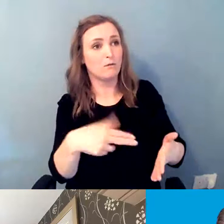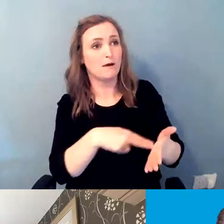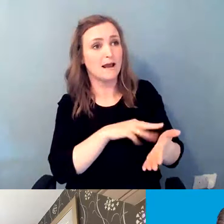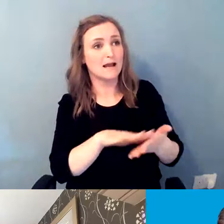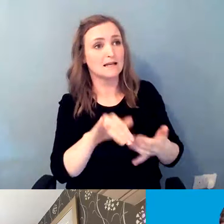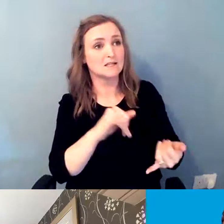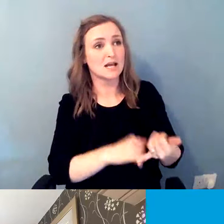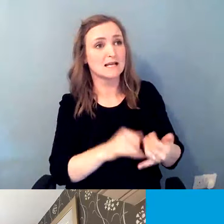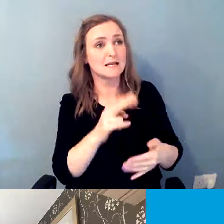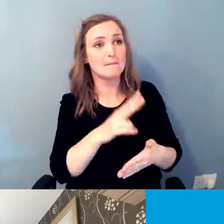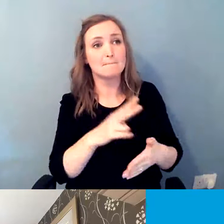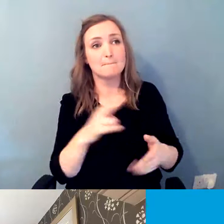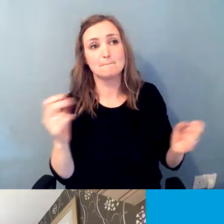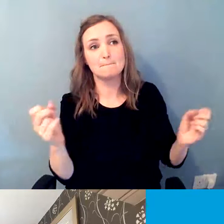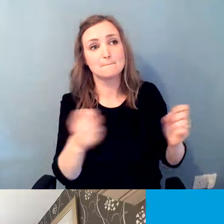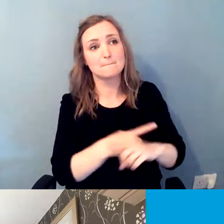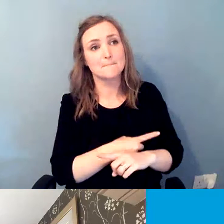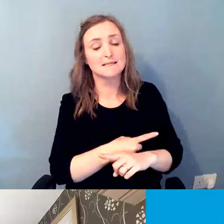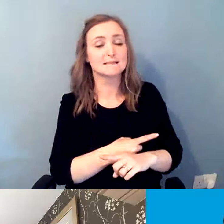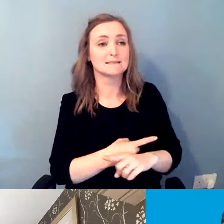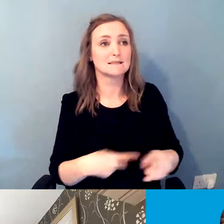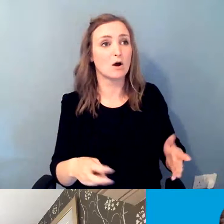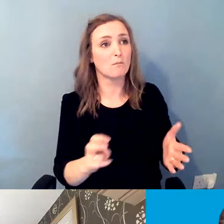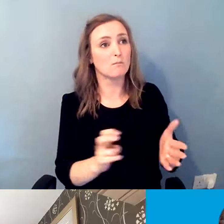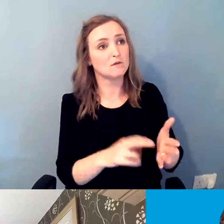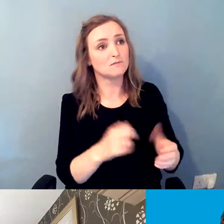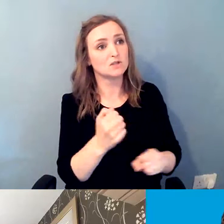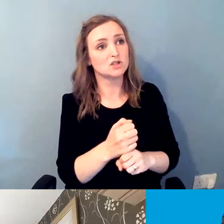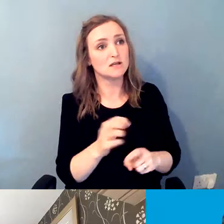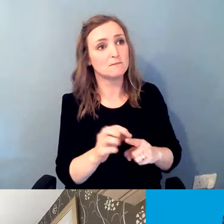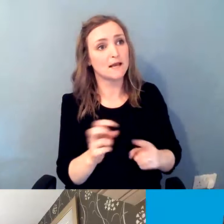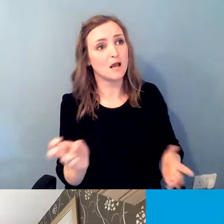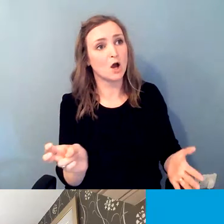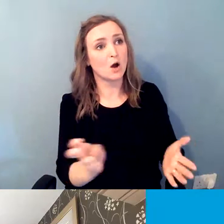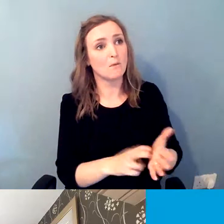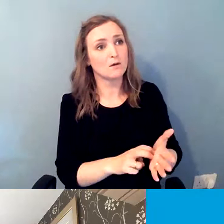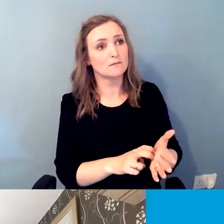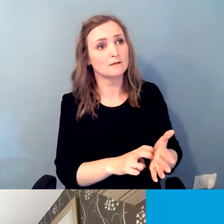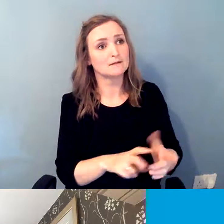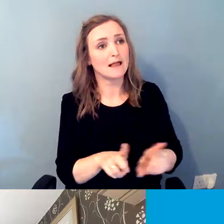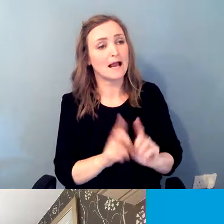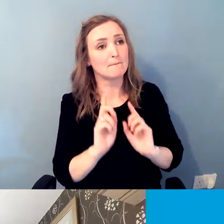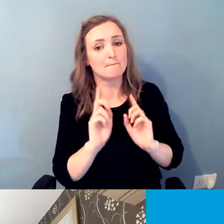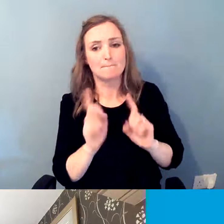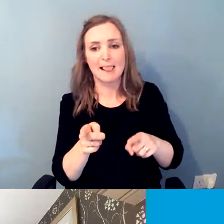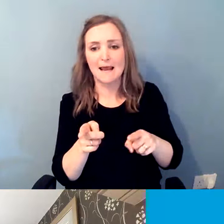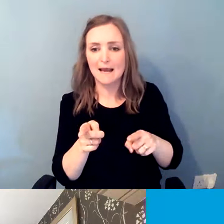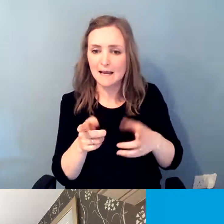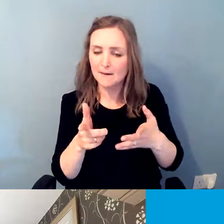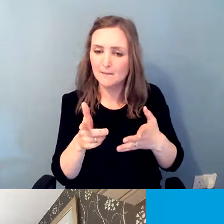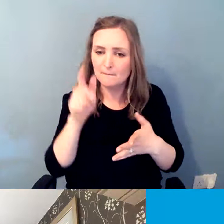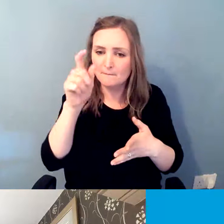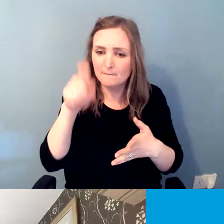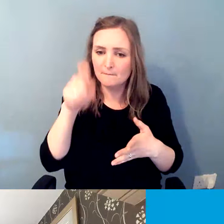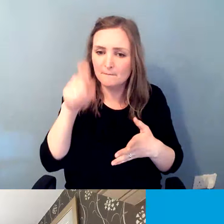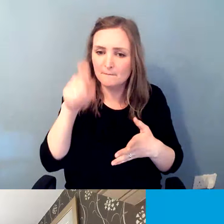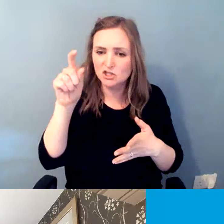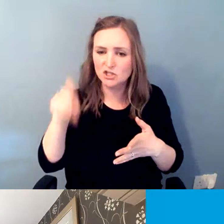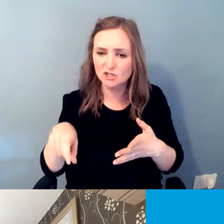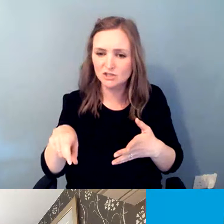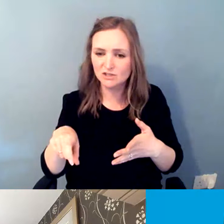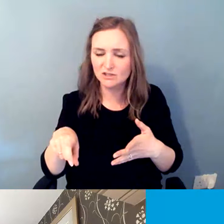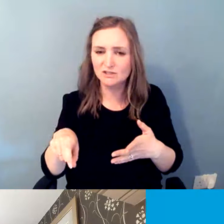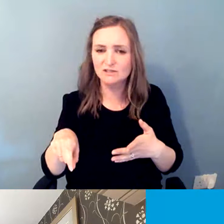GP appointments that are being missed. I very much a blame type of message. And maybe we need to think about the